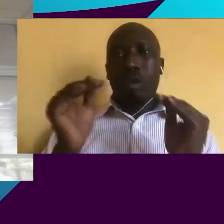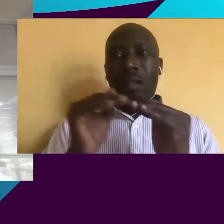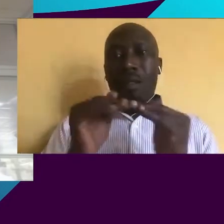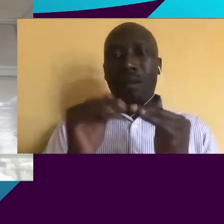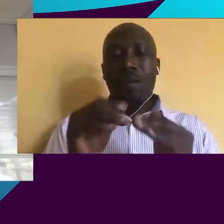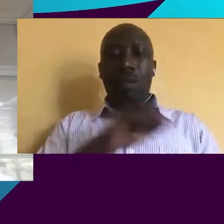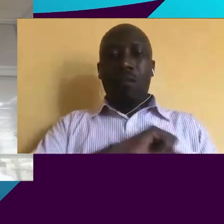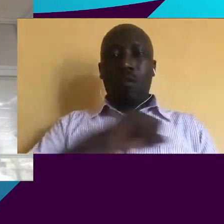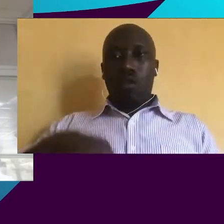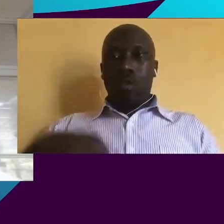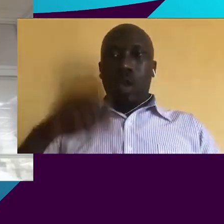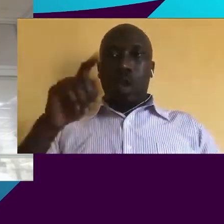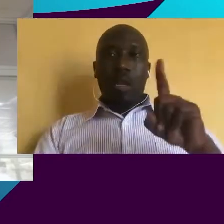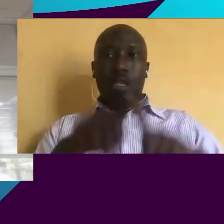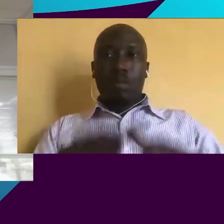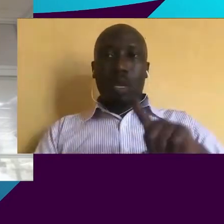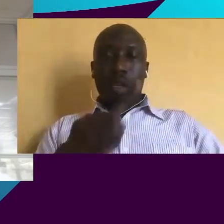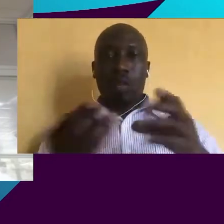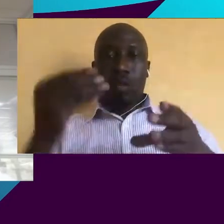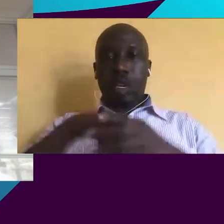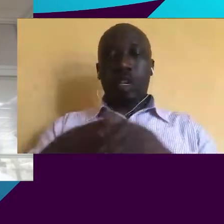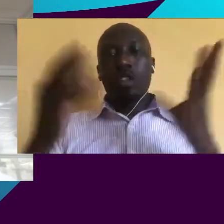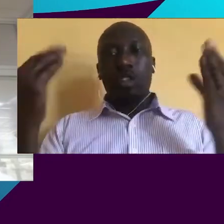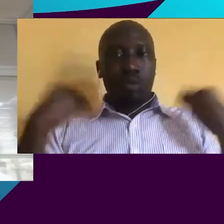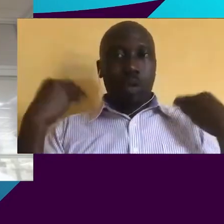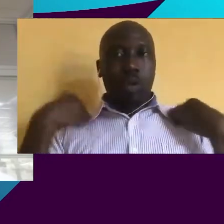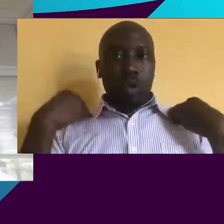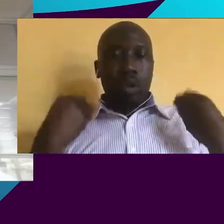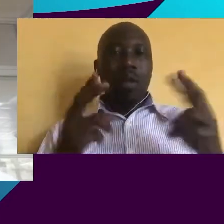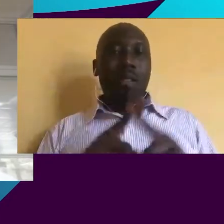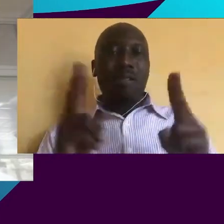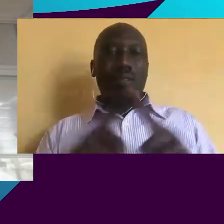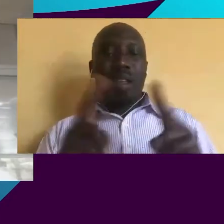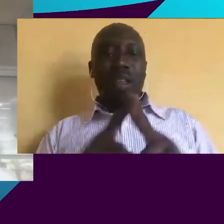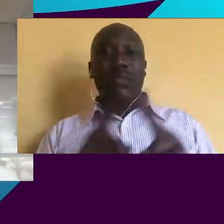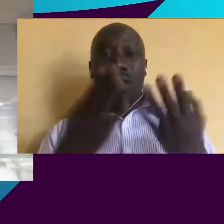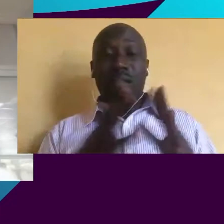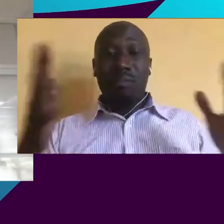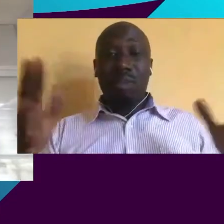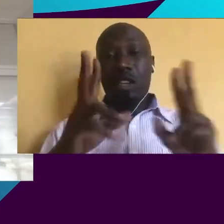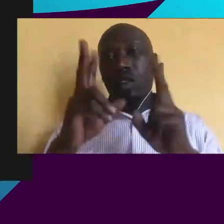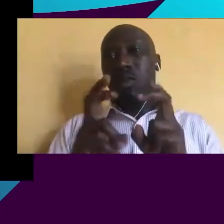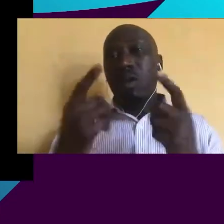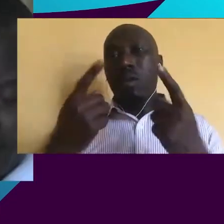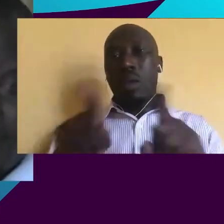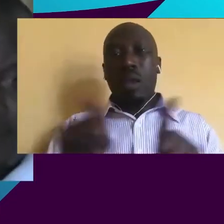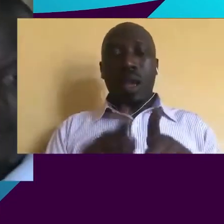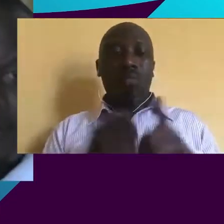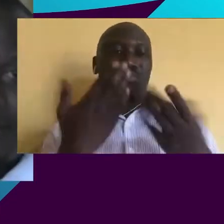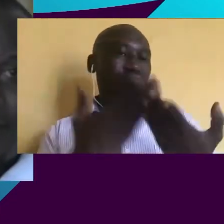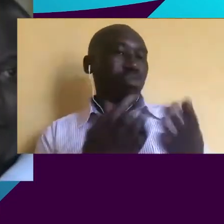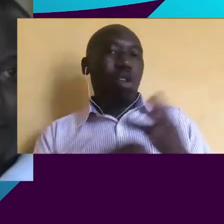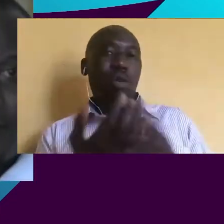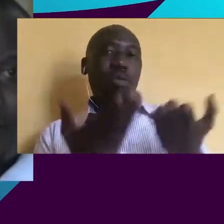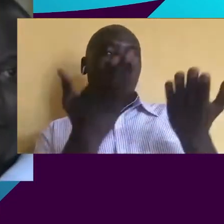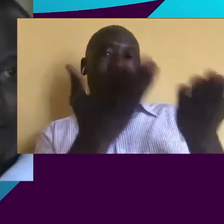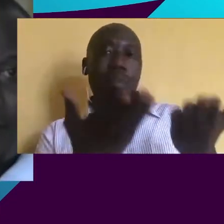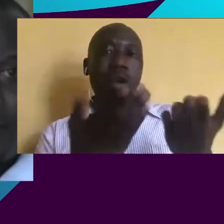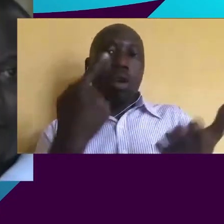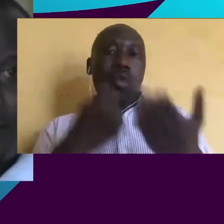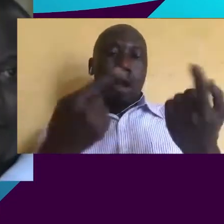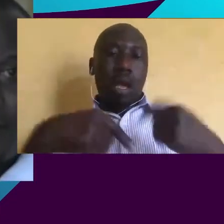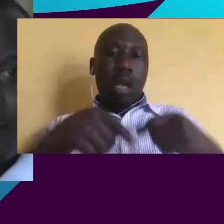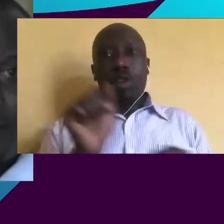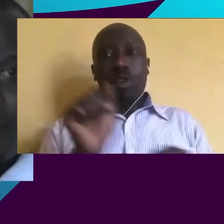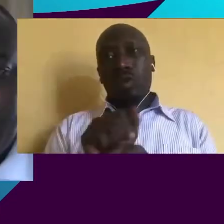participation in sport? It's a very wide subject, but the floor is now yours. What are we doing to ensure that there are